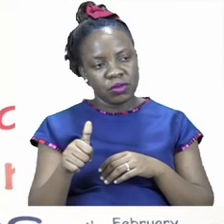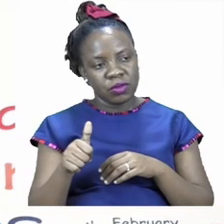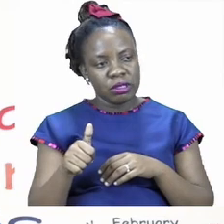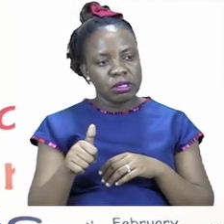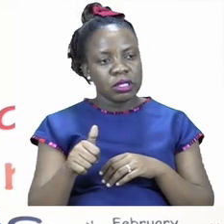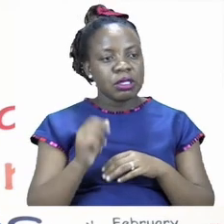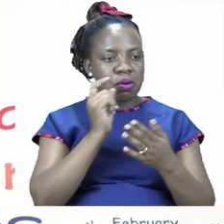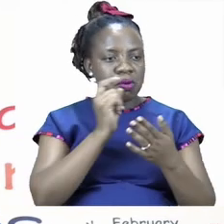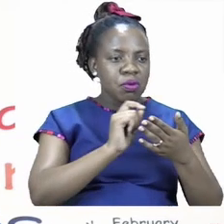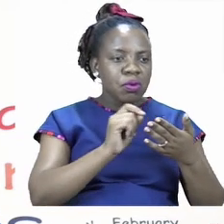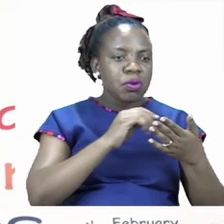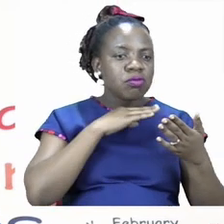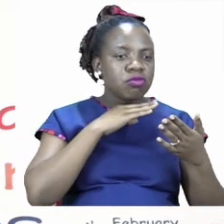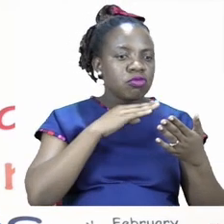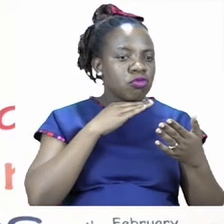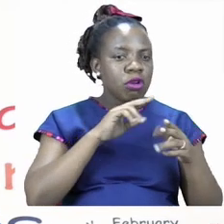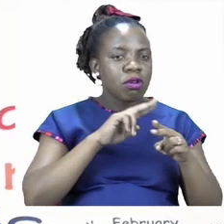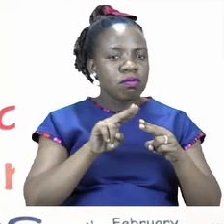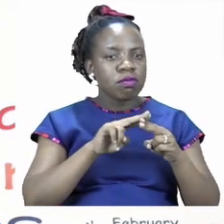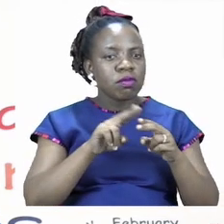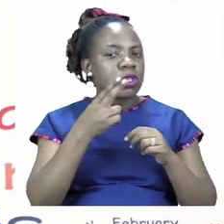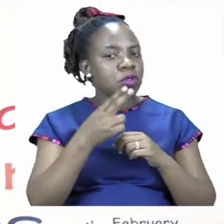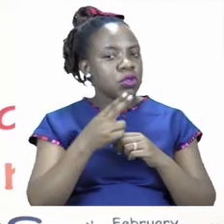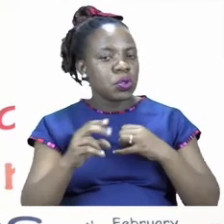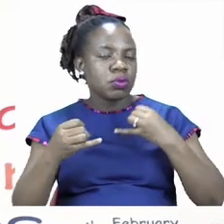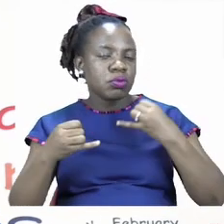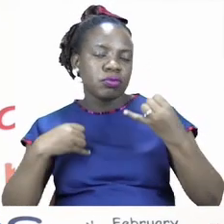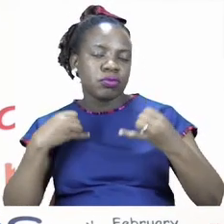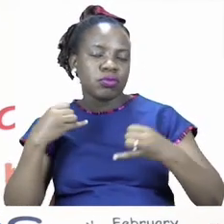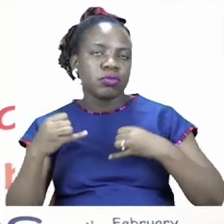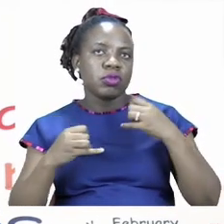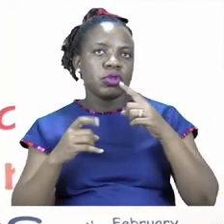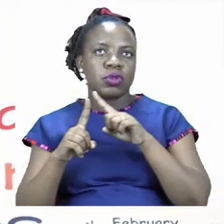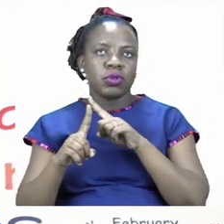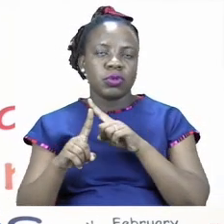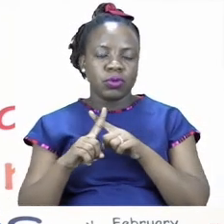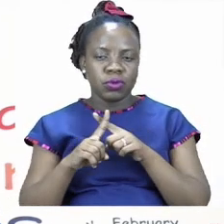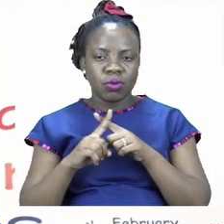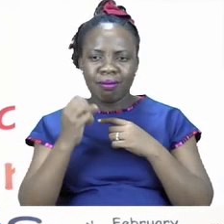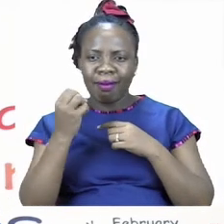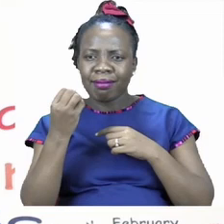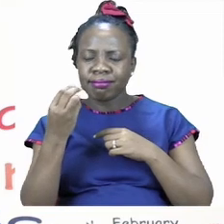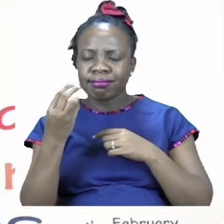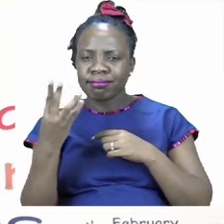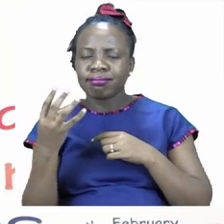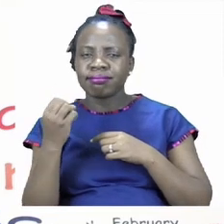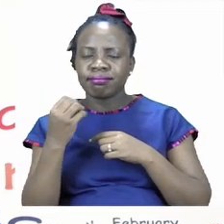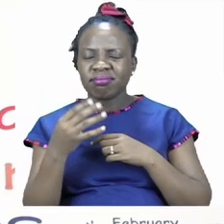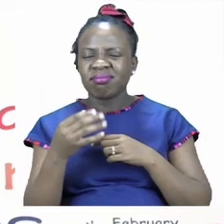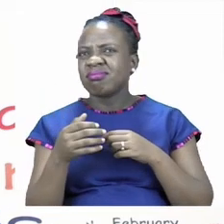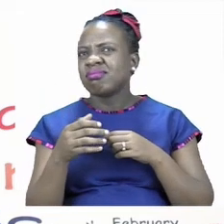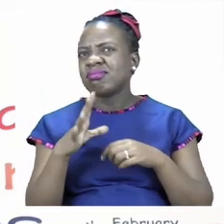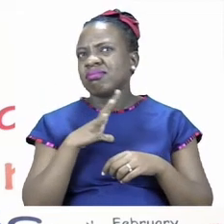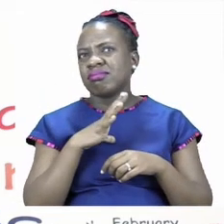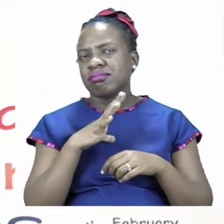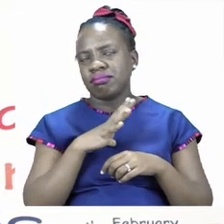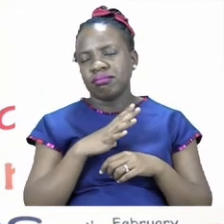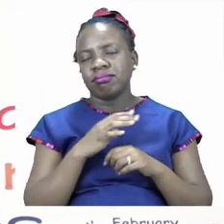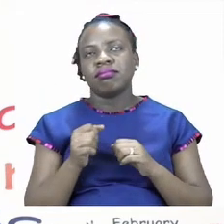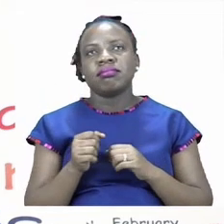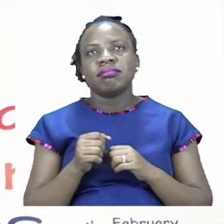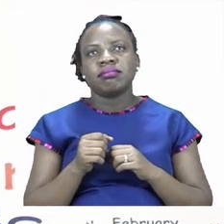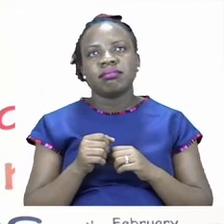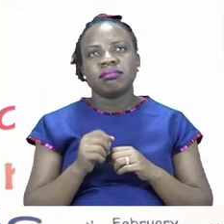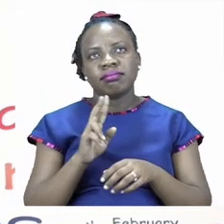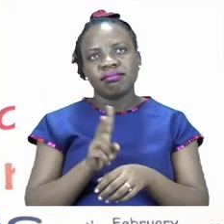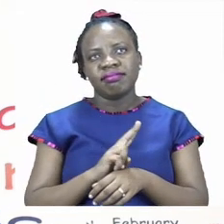Have fun with your multiplication, and it's okay to count out loud if you're not sure. I'll see you when you're done after the